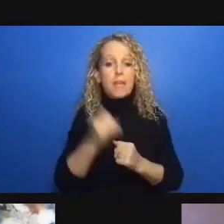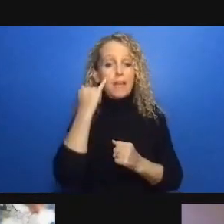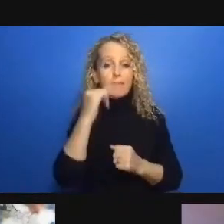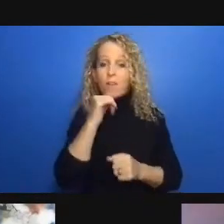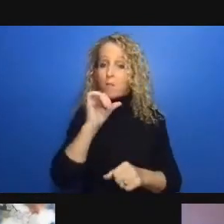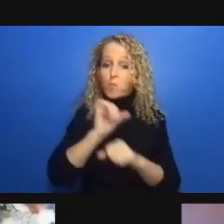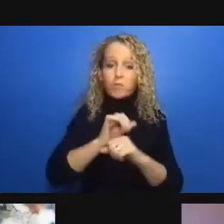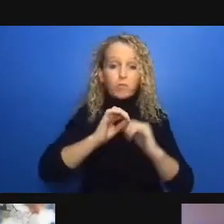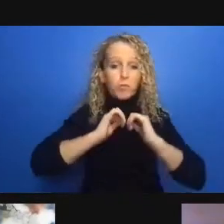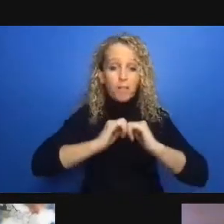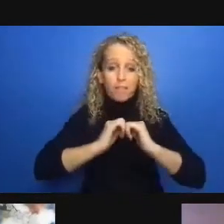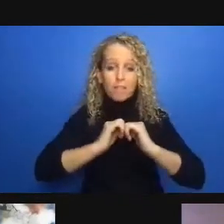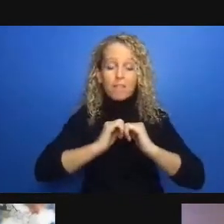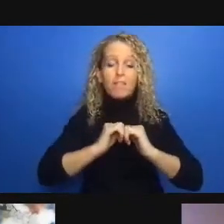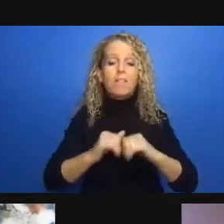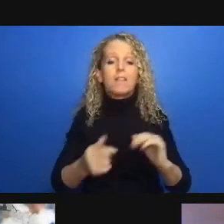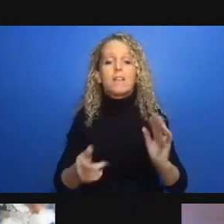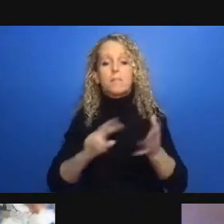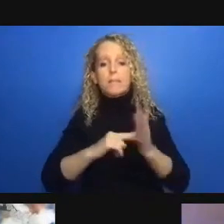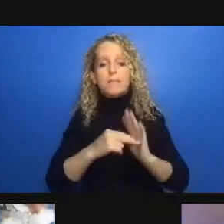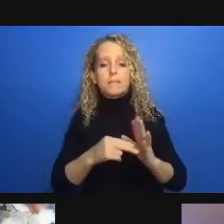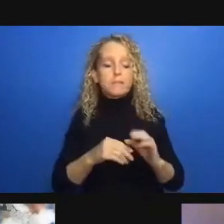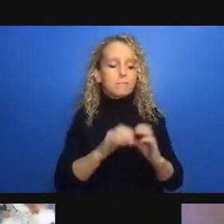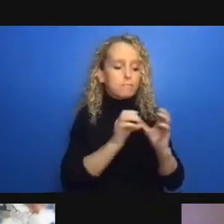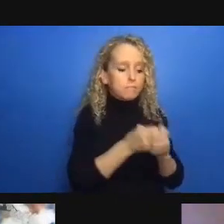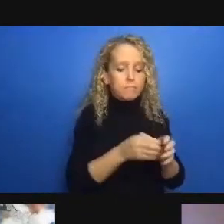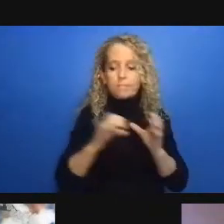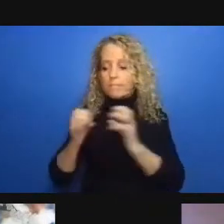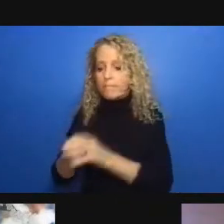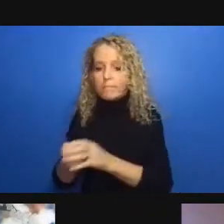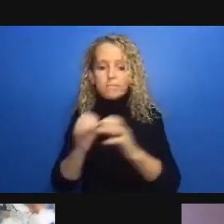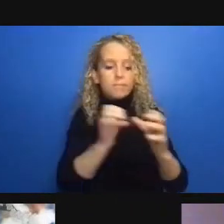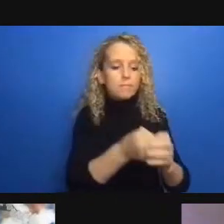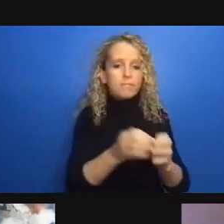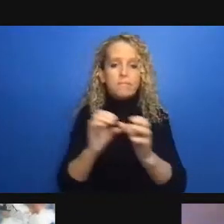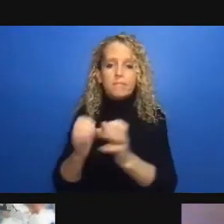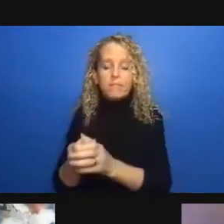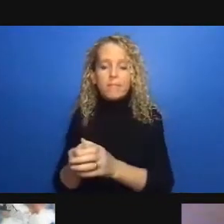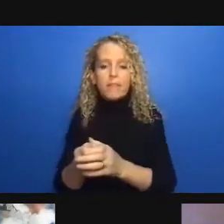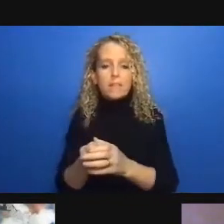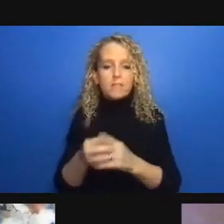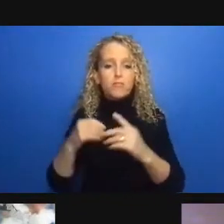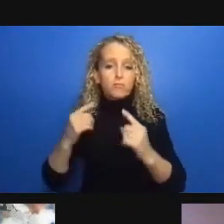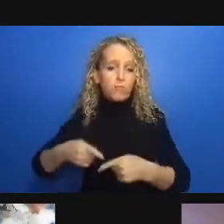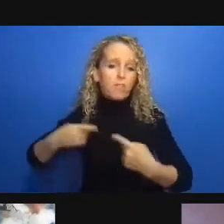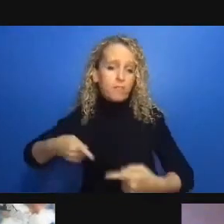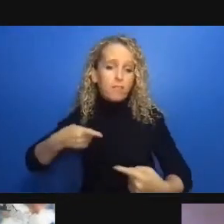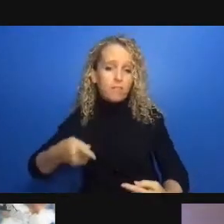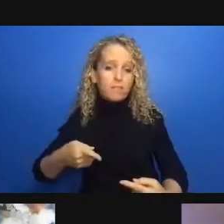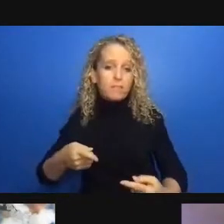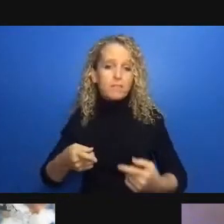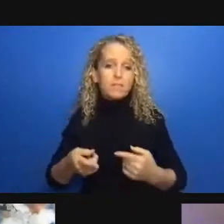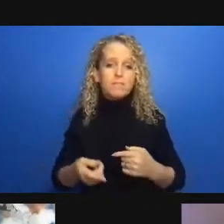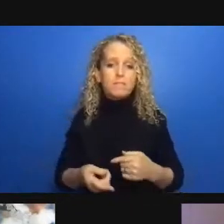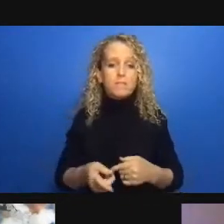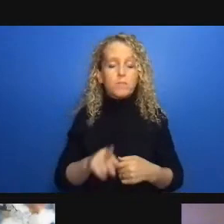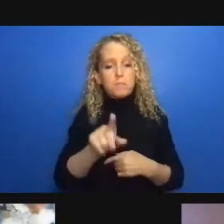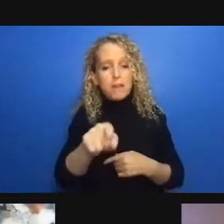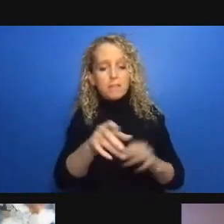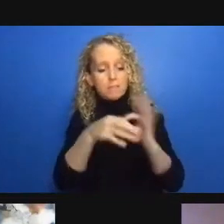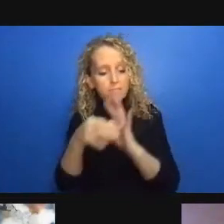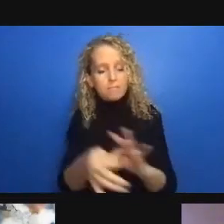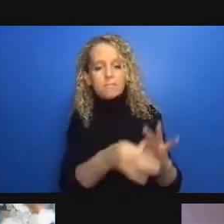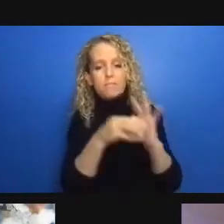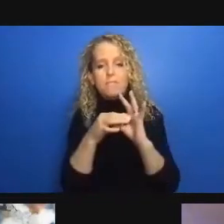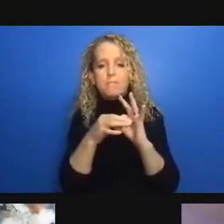who are trying to, you know, duct tape things together, and it's not getting us in a cohesive way